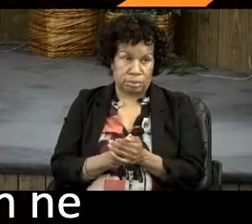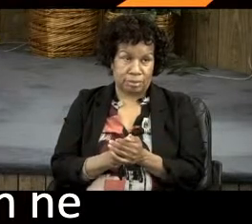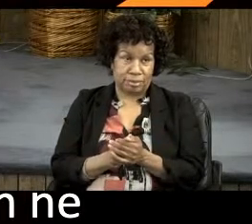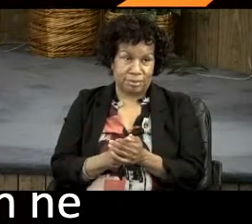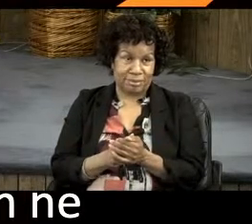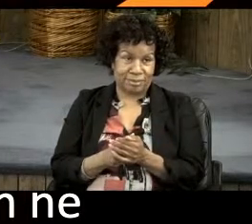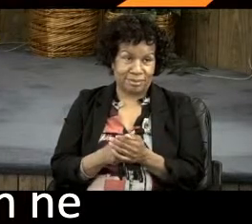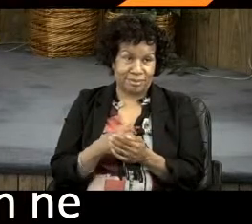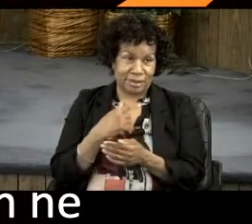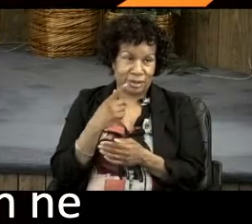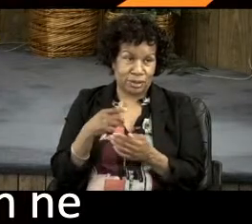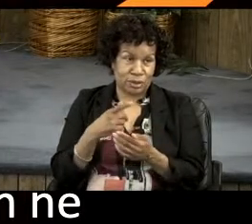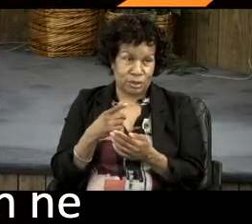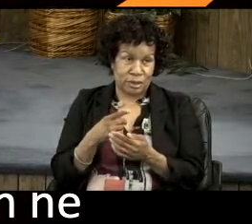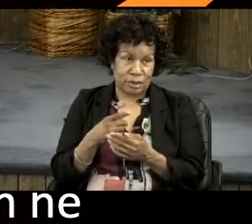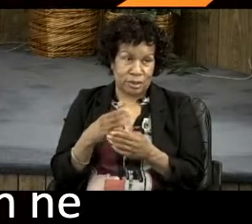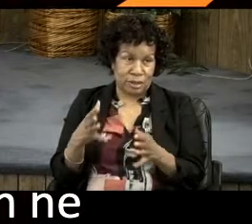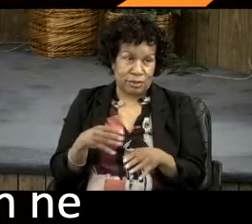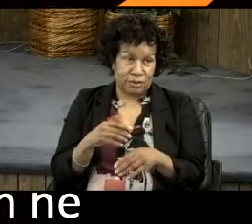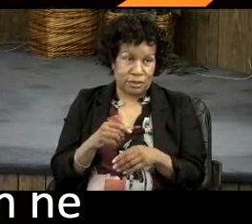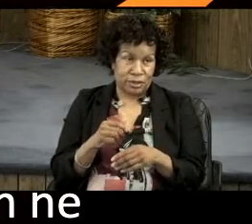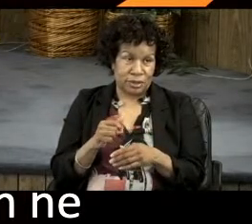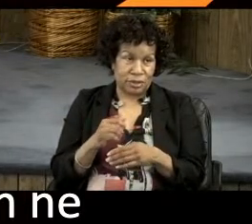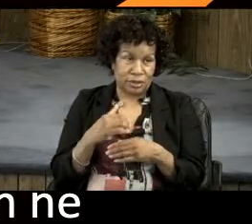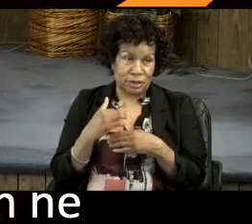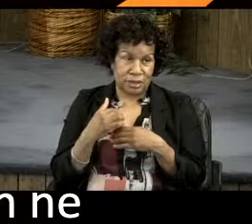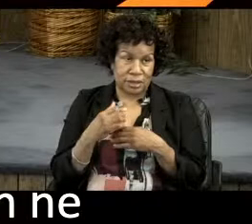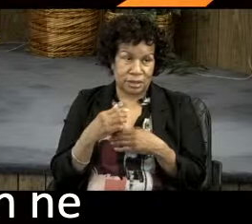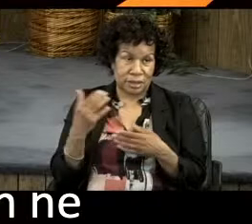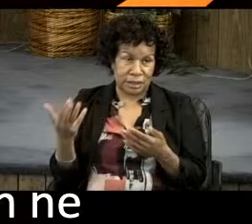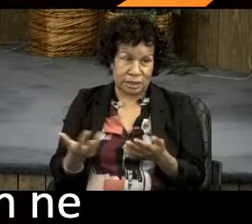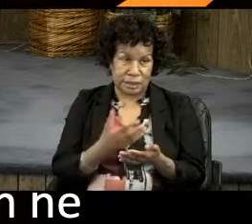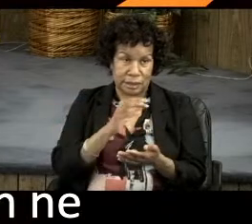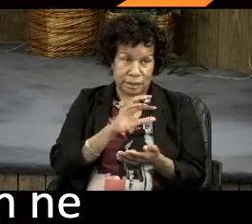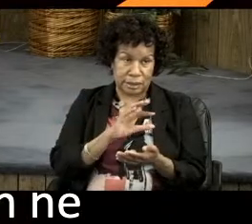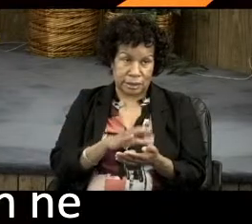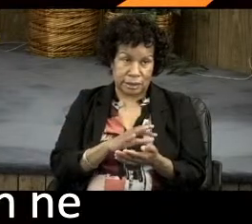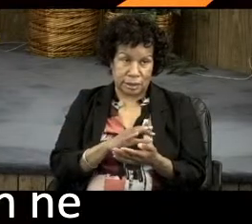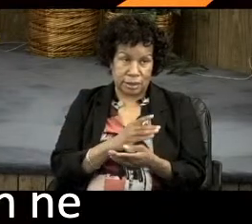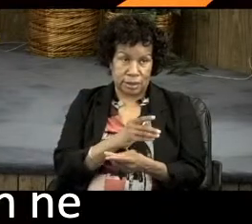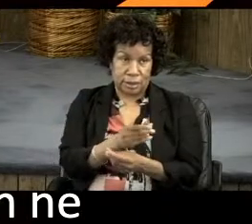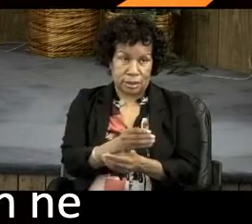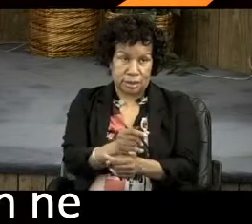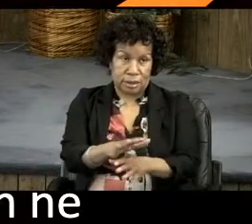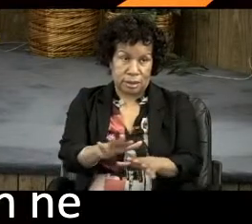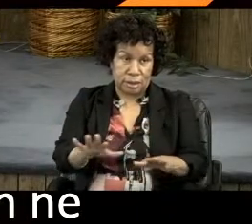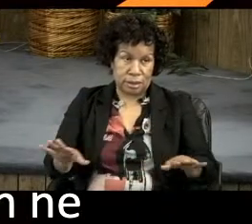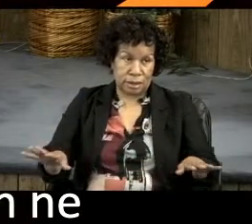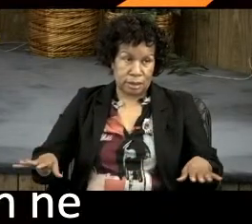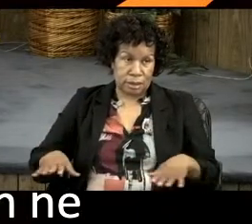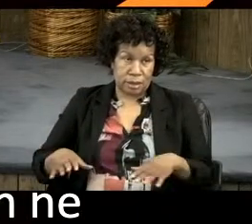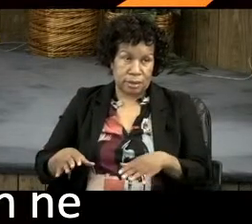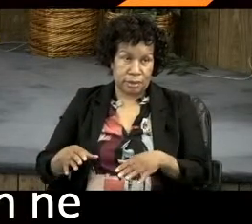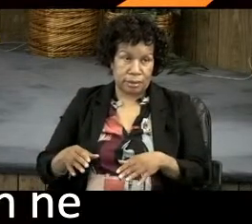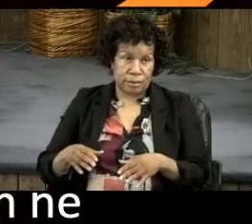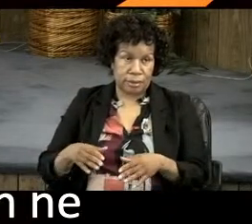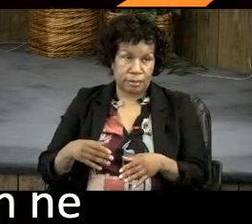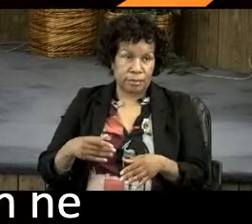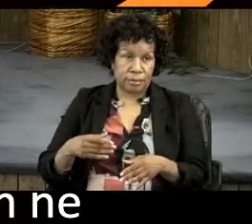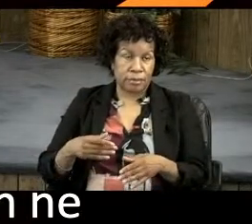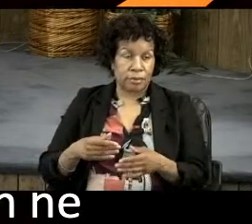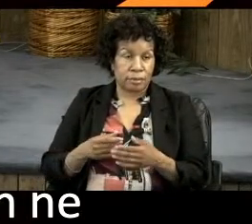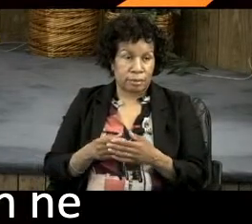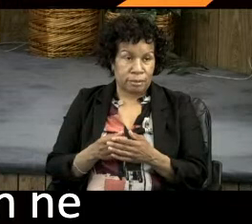else. Huh? "And with whom hast thou left those few sheep in the wilderness?" I'm going to remind you of who you